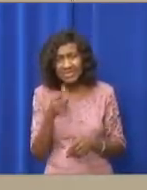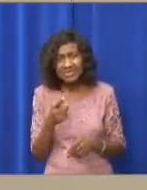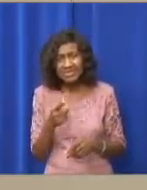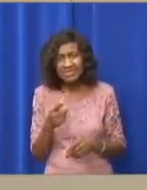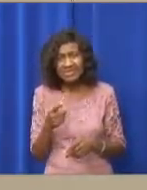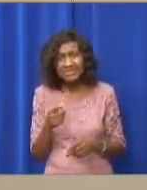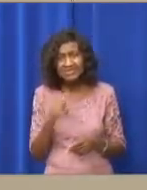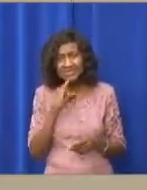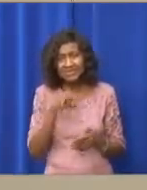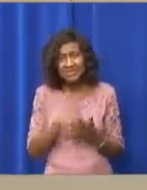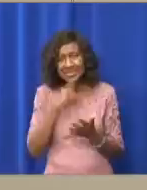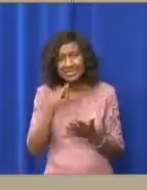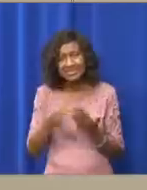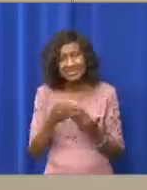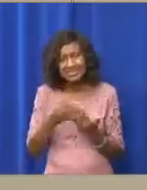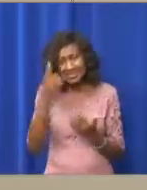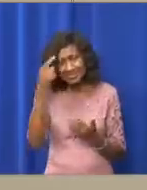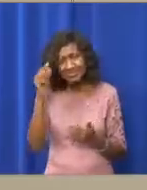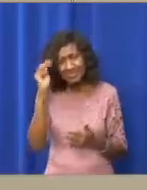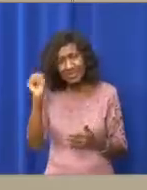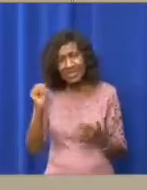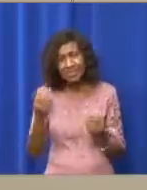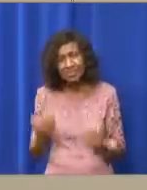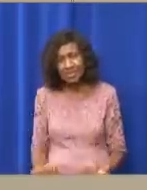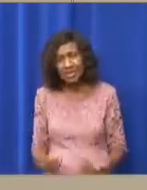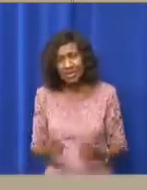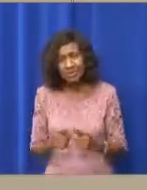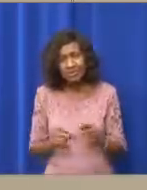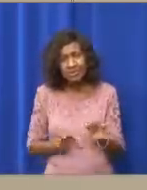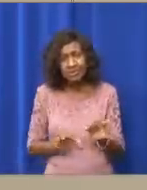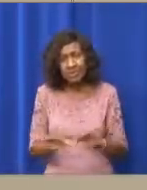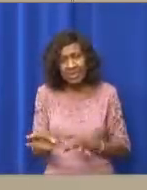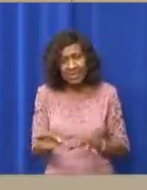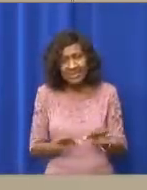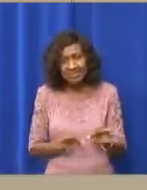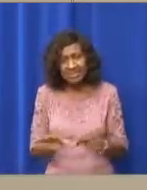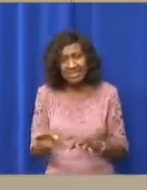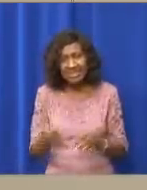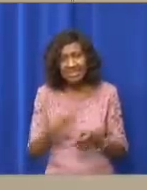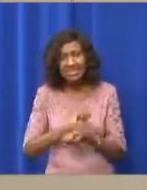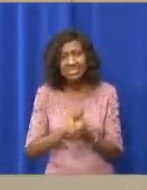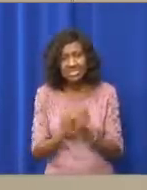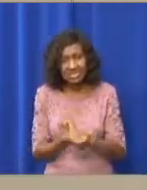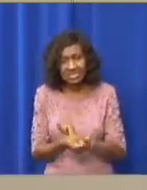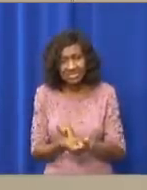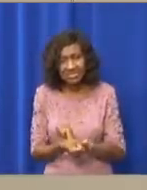that much easier to explain these changes.